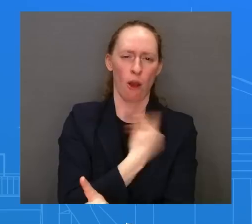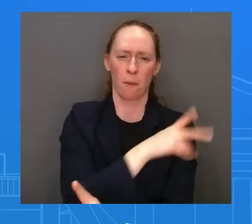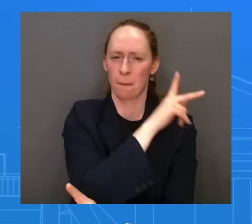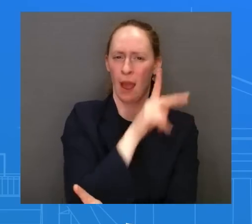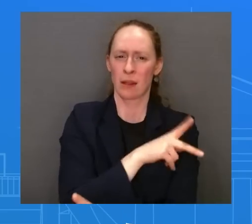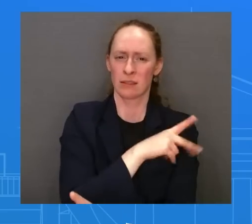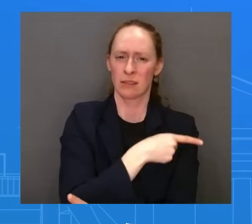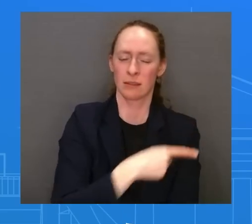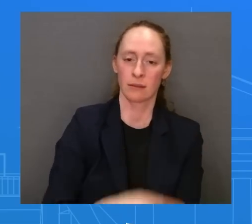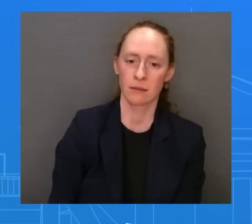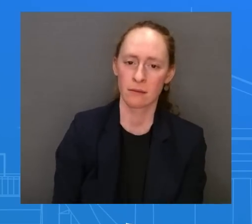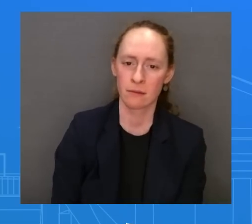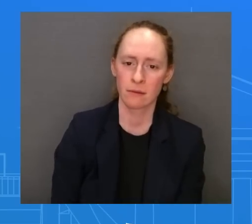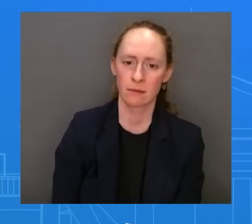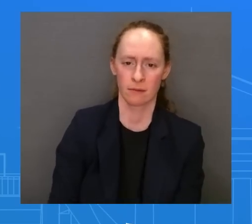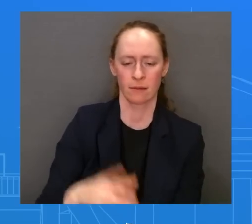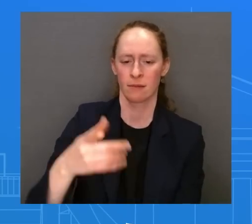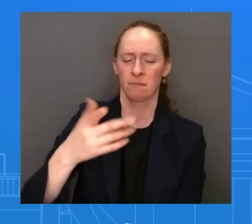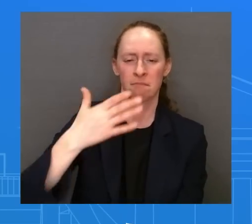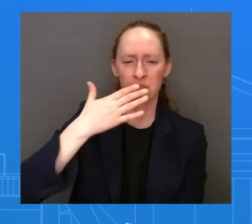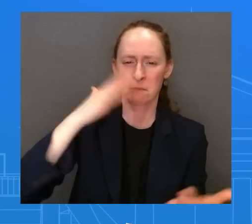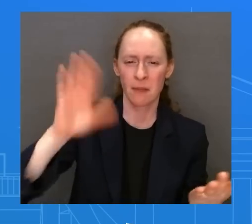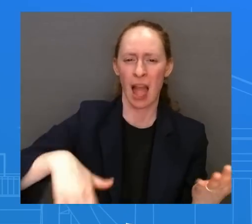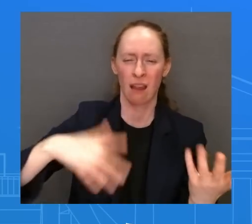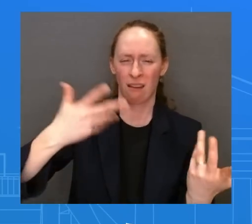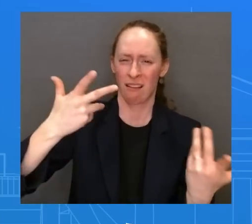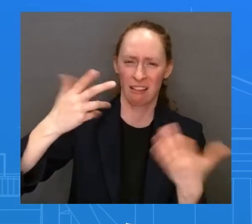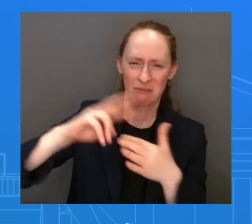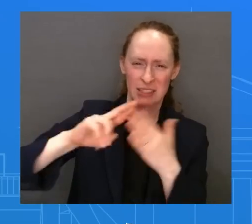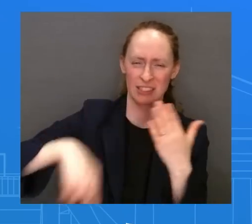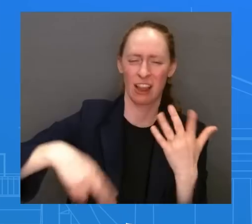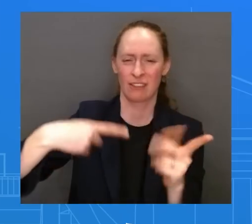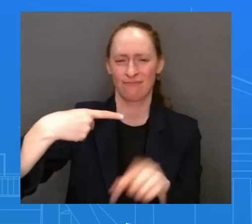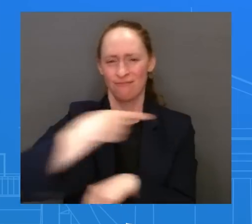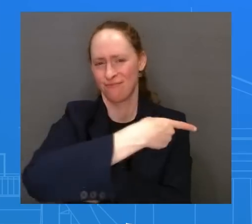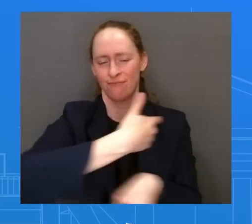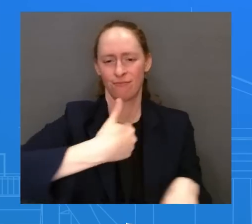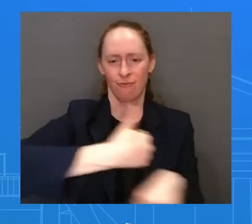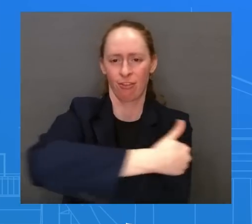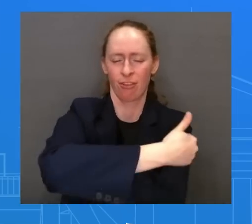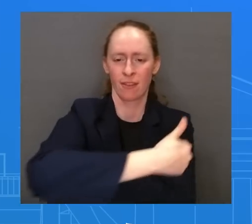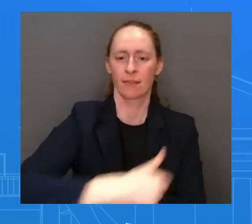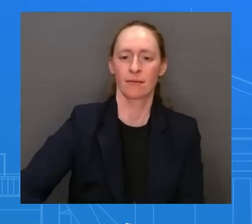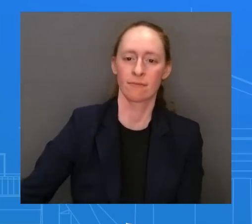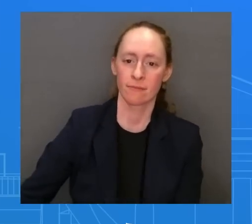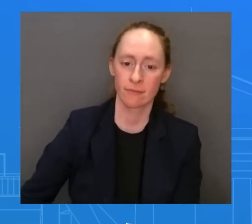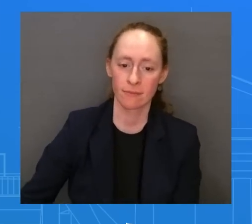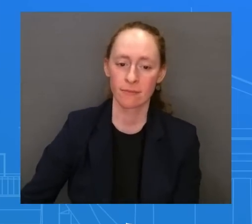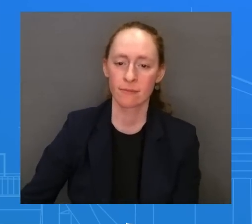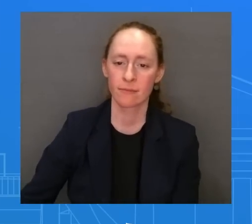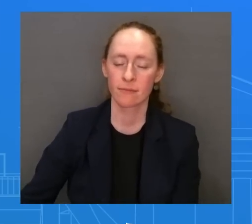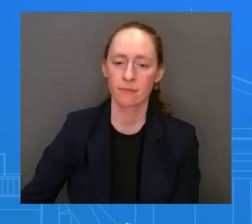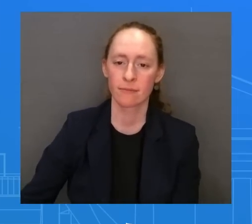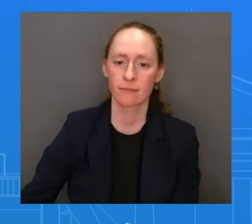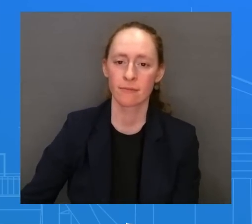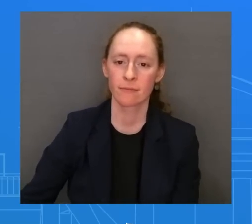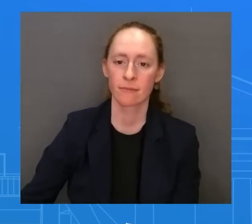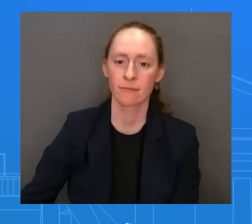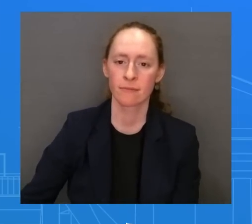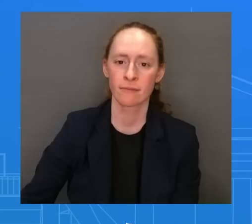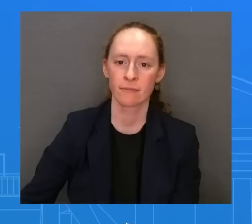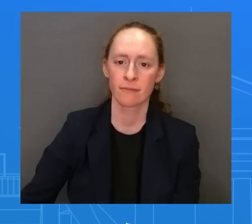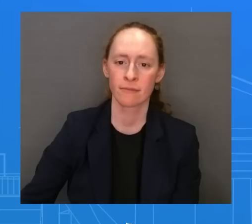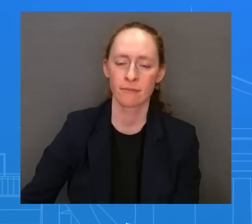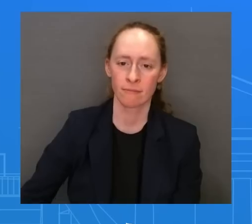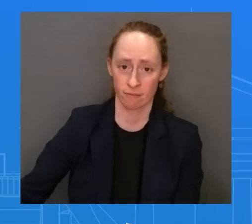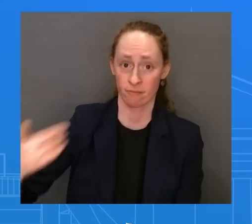the force of 2500 you're characterizing that as a bad policy yes I'm characterizing that as a fact okay what we hear you saying